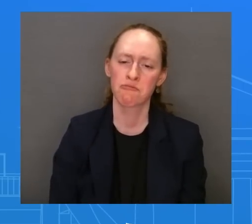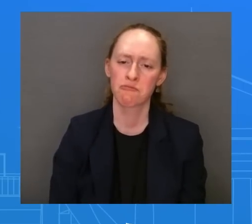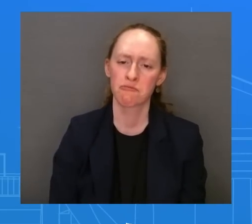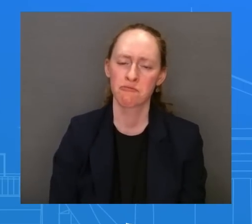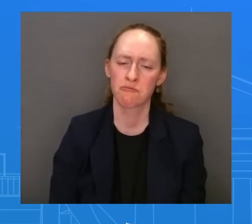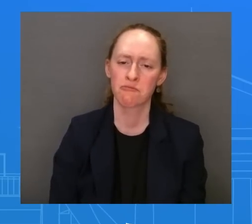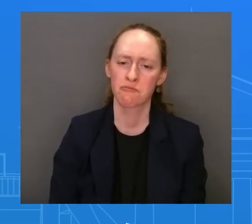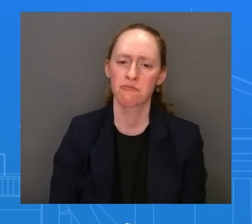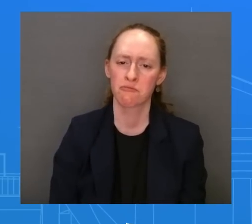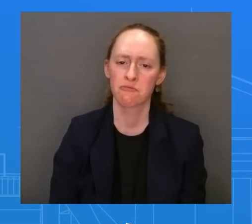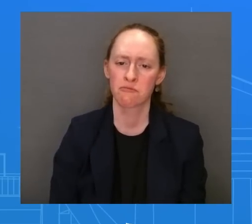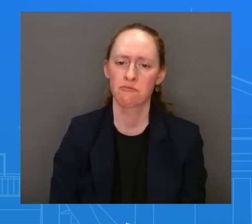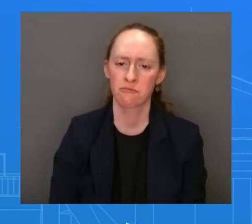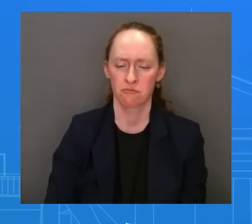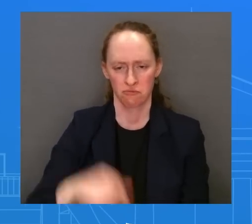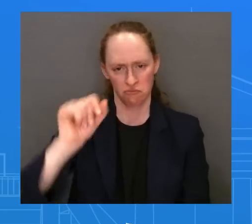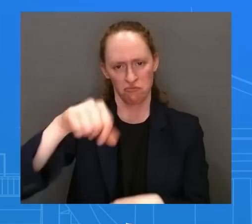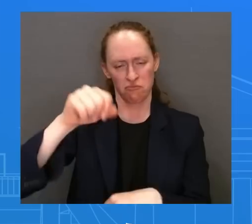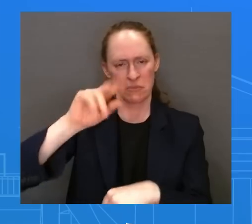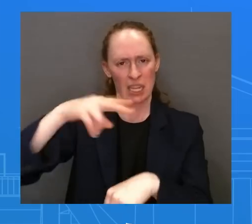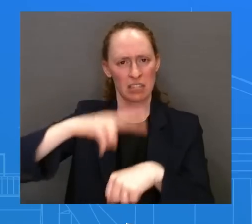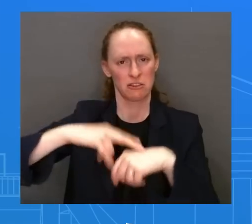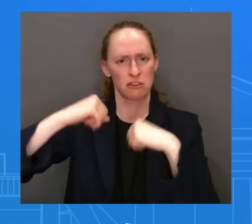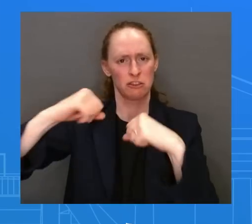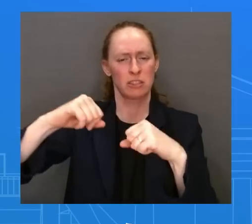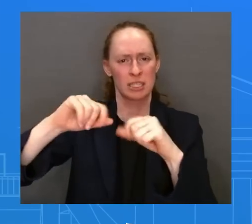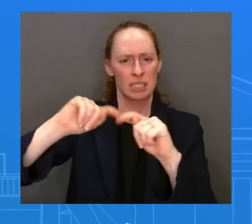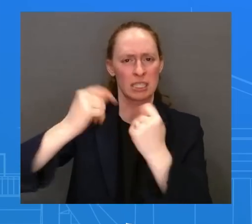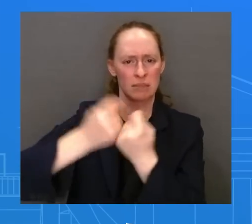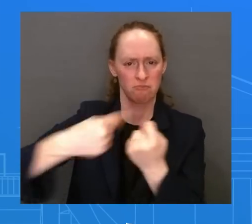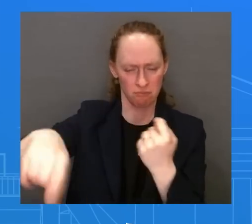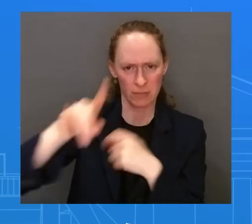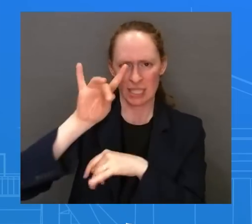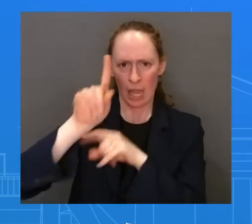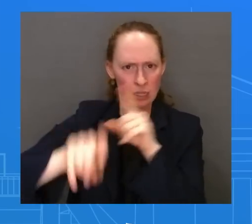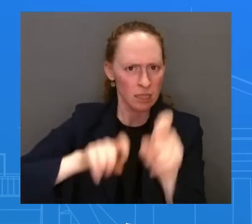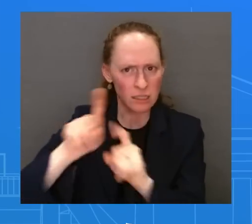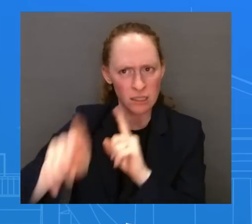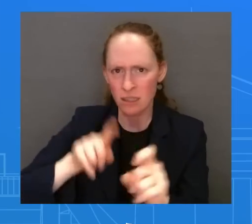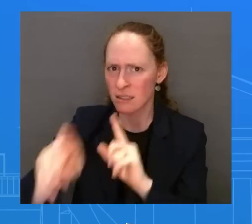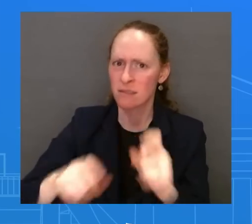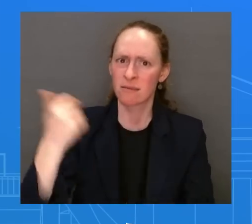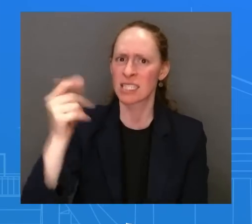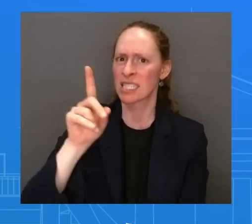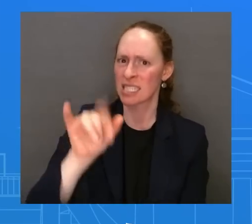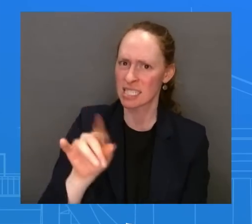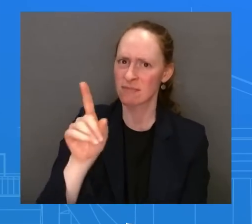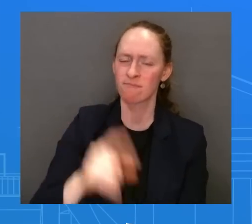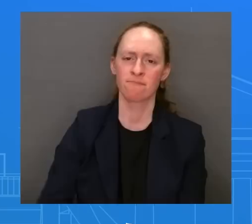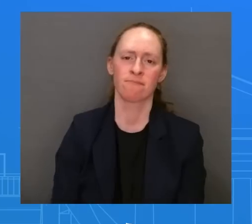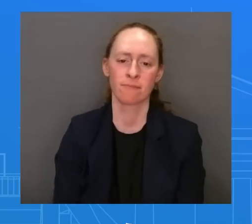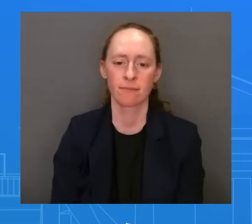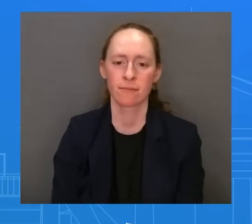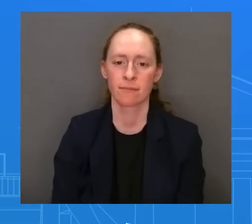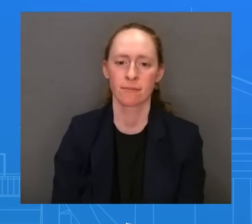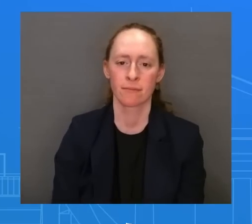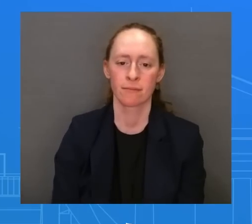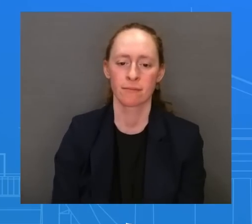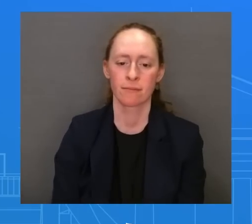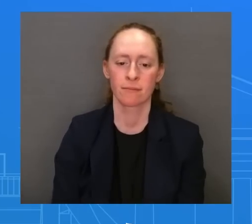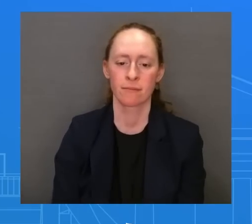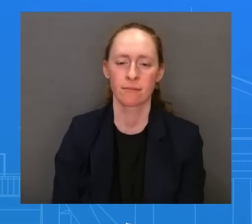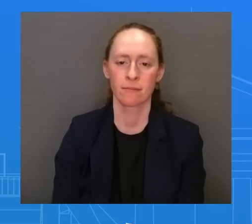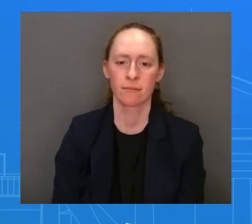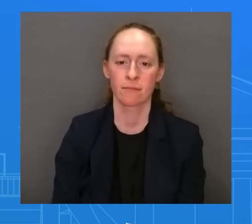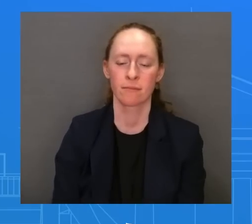and he did ask a lot of questions and and there was some assessments passed to him that that proved faulty